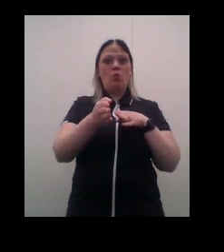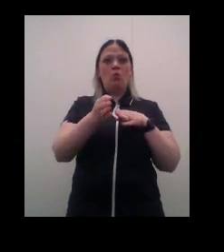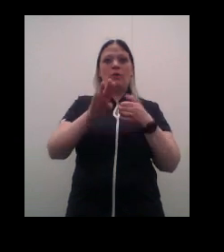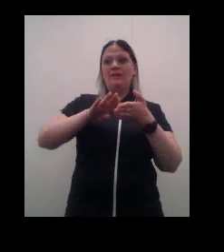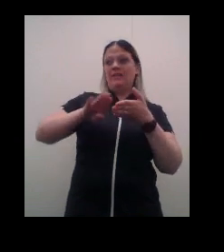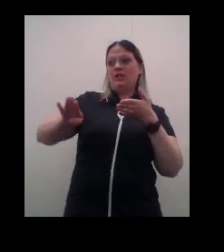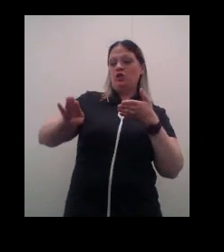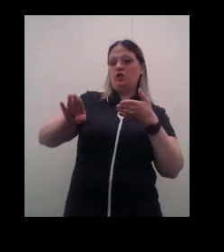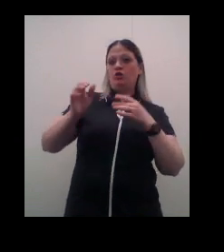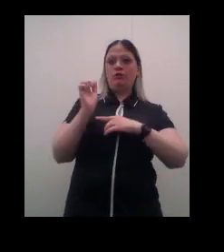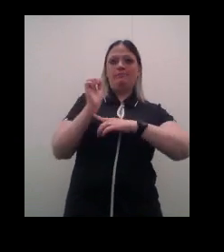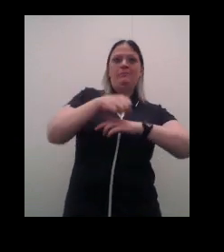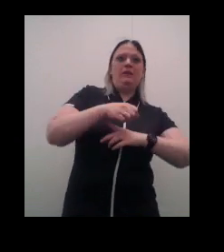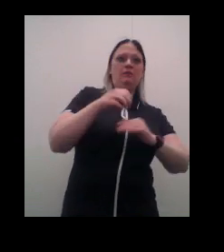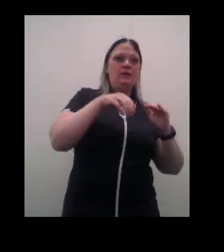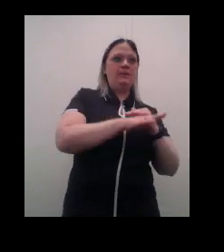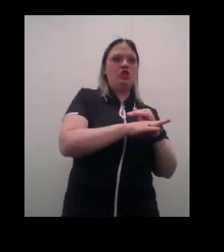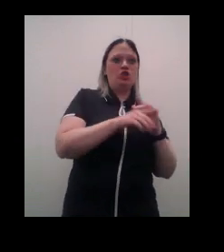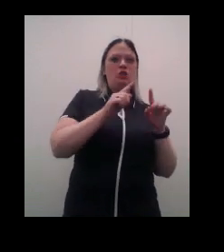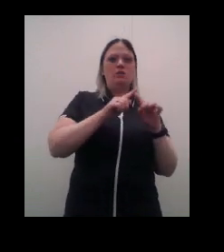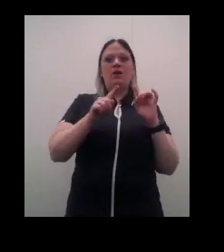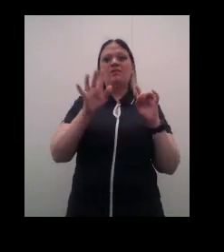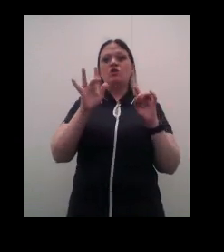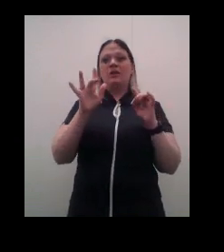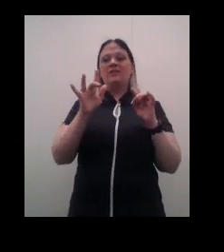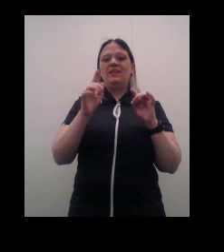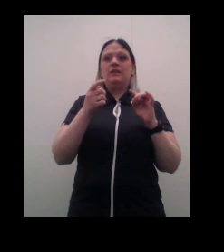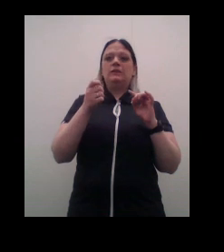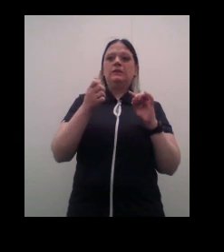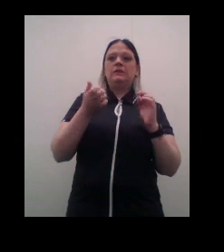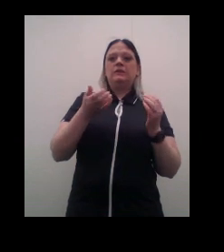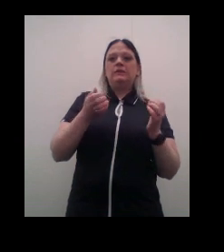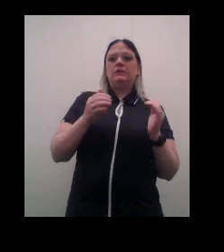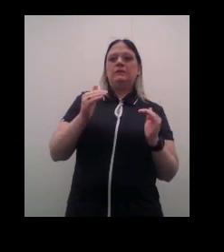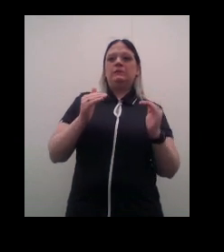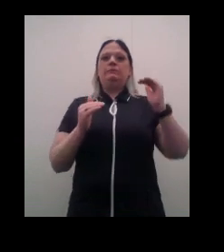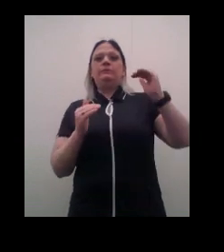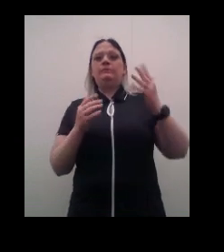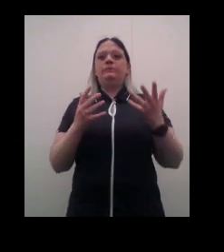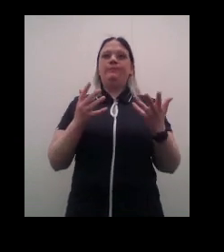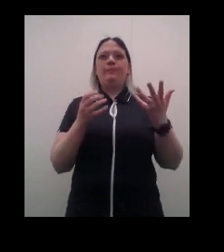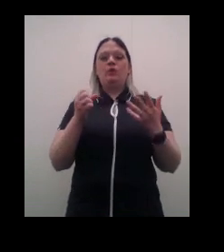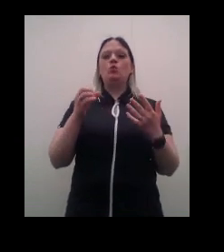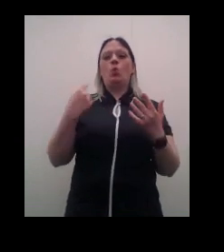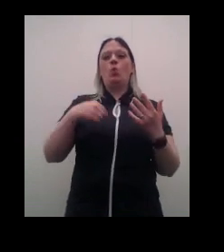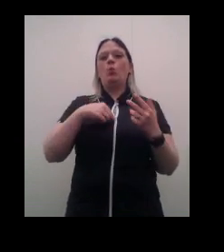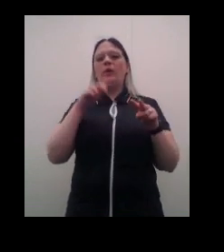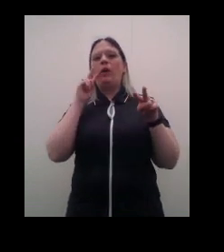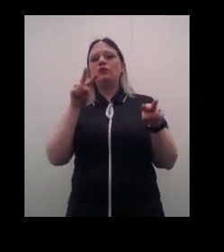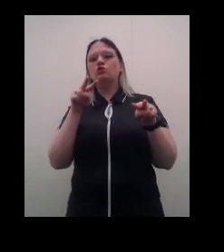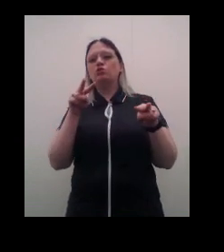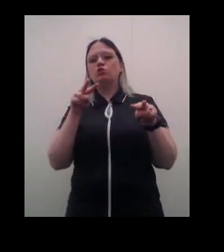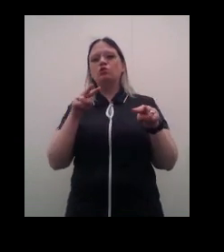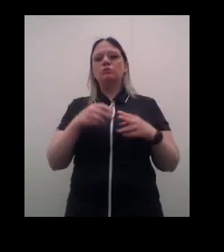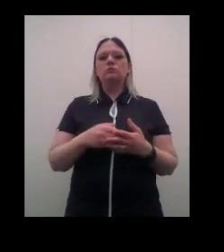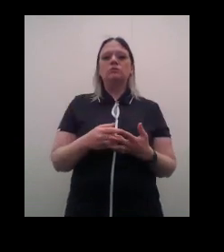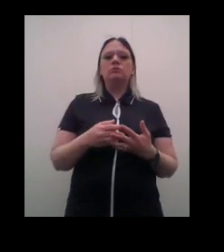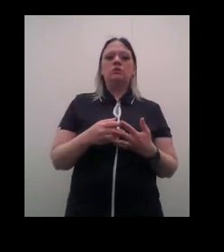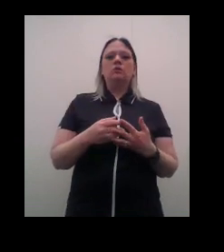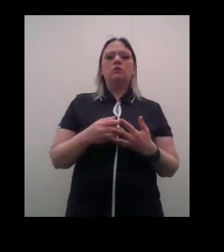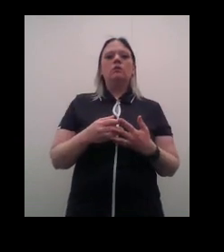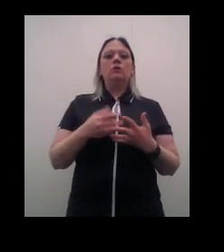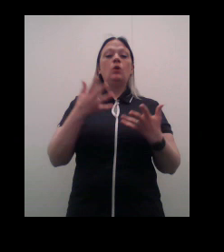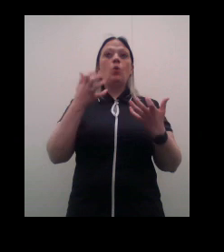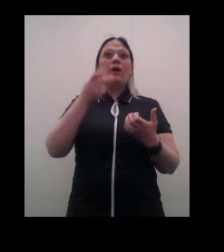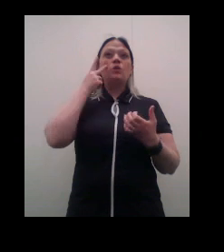admissions, but on the 25th, admissions slightly exceeded discharges, so that's always something that we're keeping track of. We want to see is